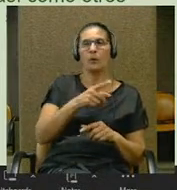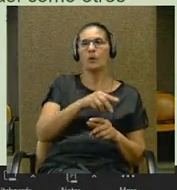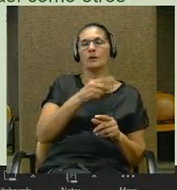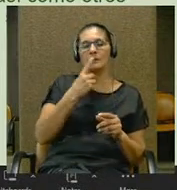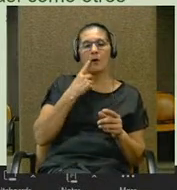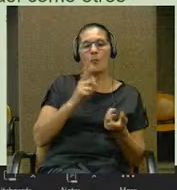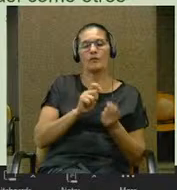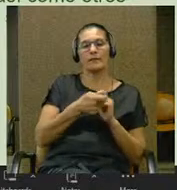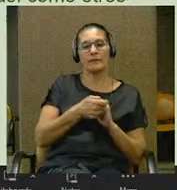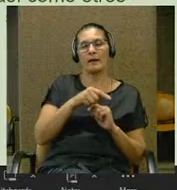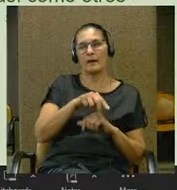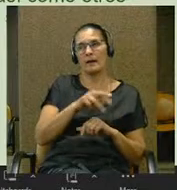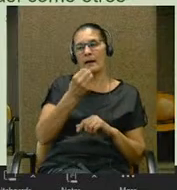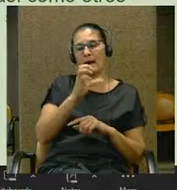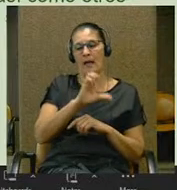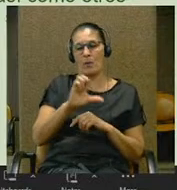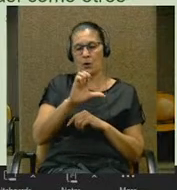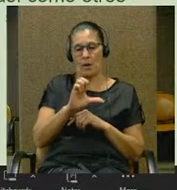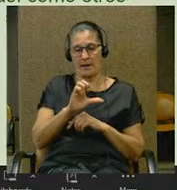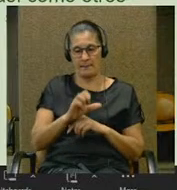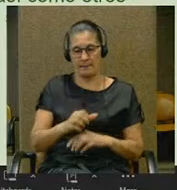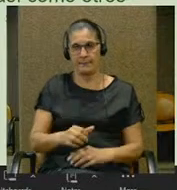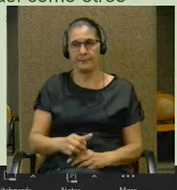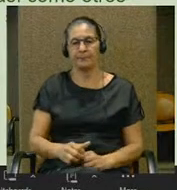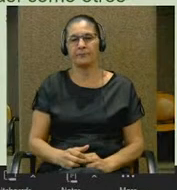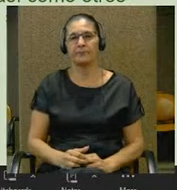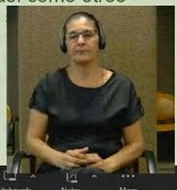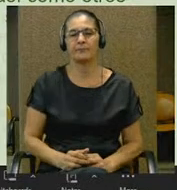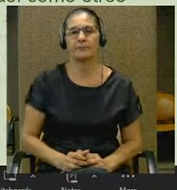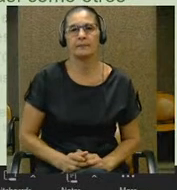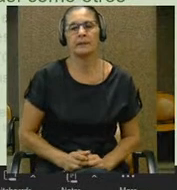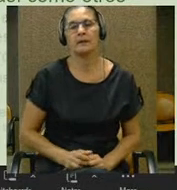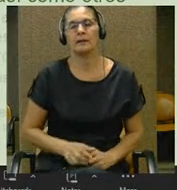to substitute this in many European countries.